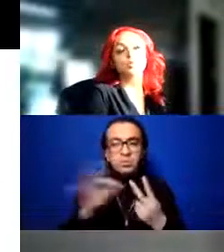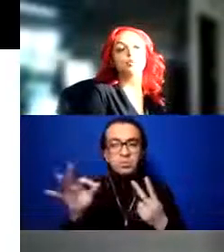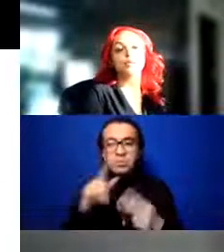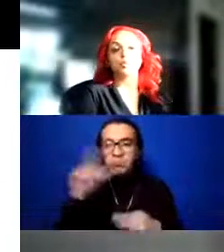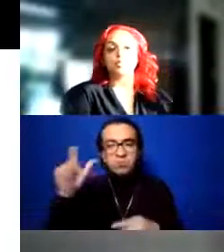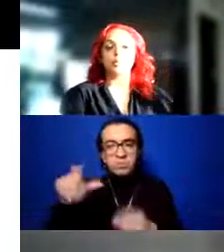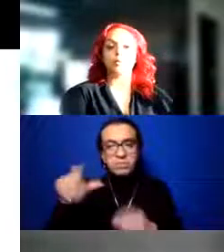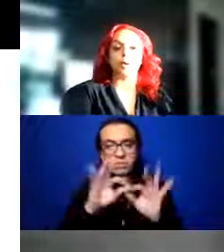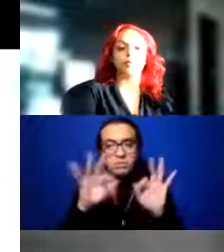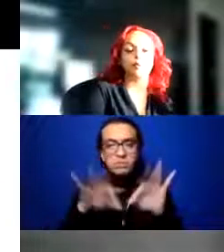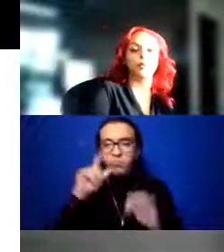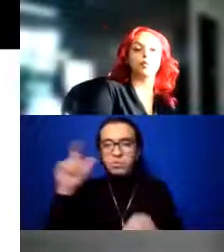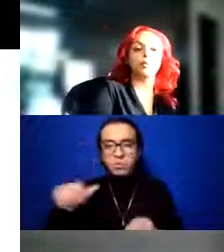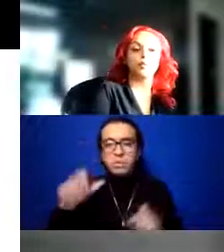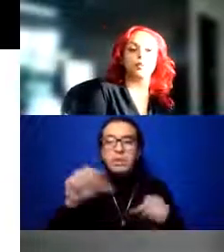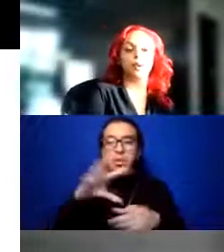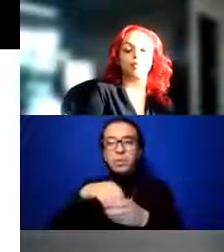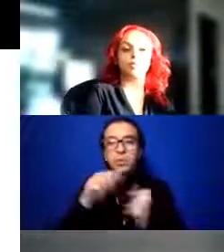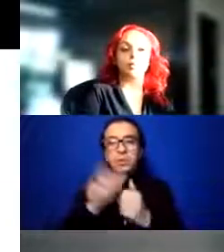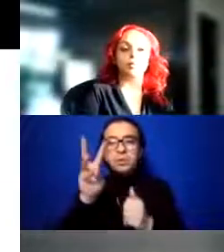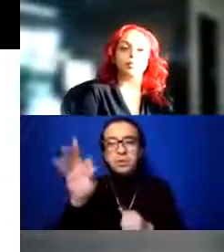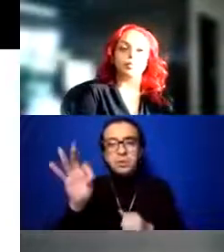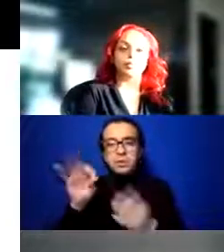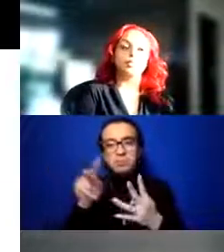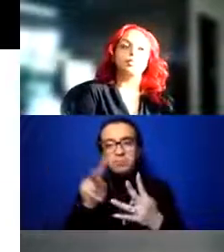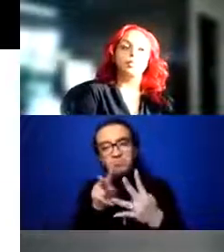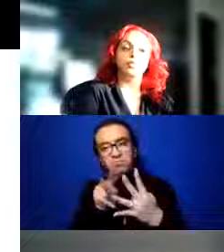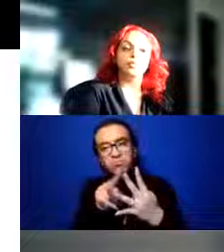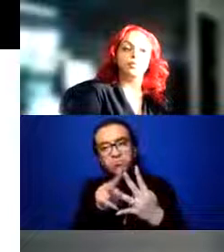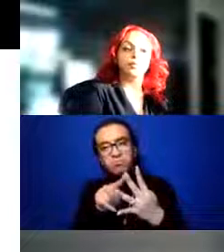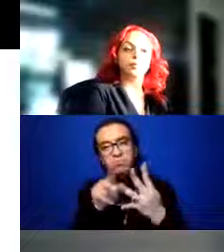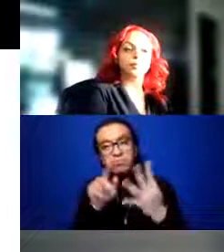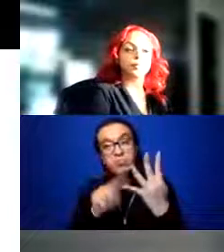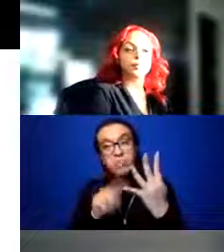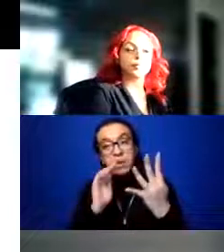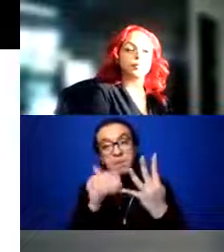can include it with the W-9 form, so you don't have to spend postage.